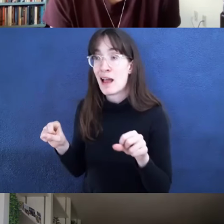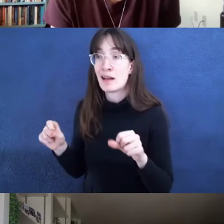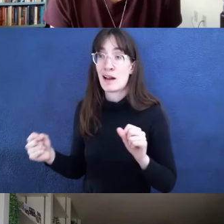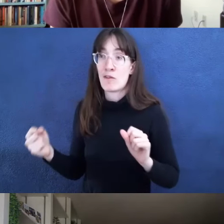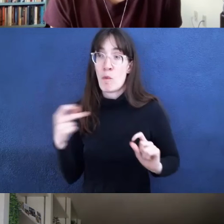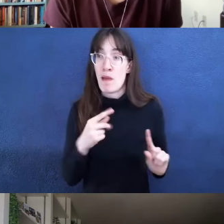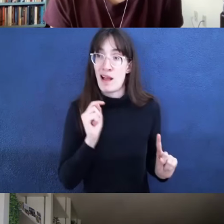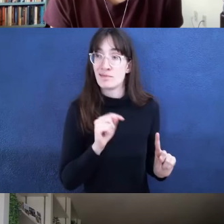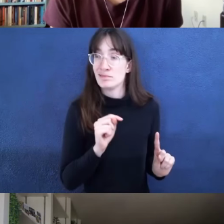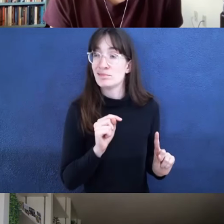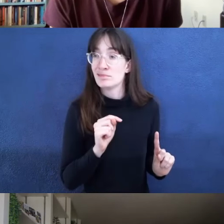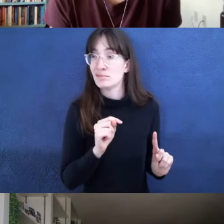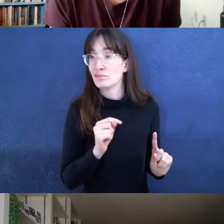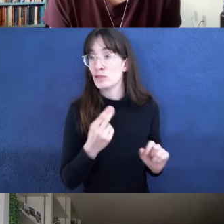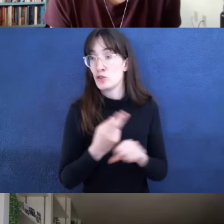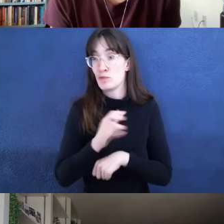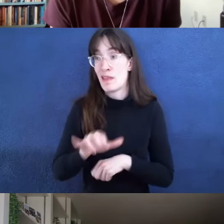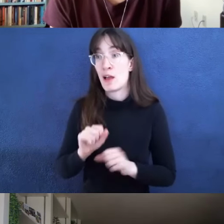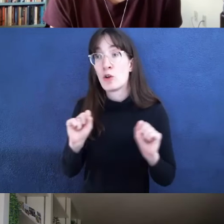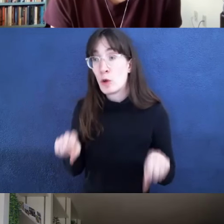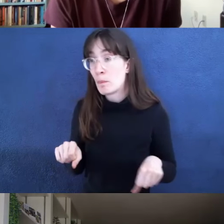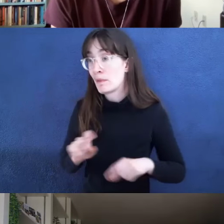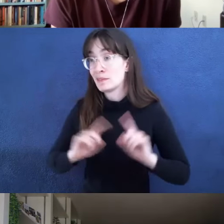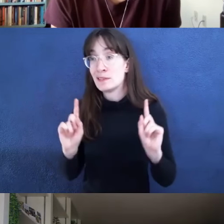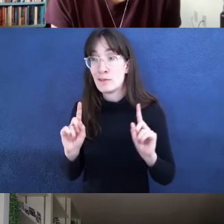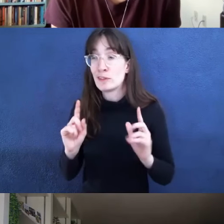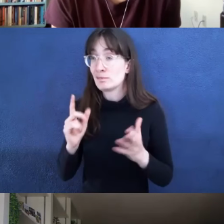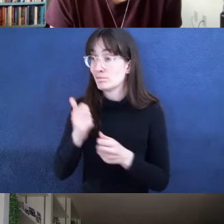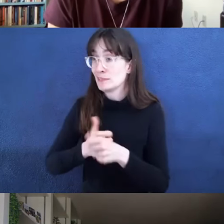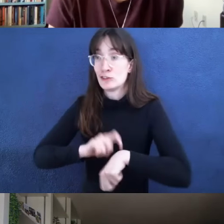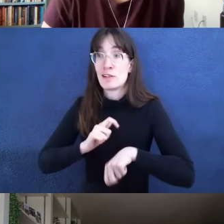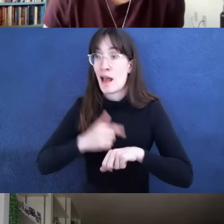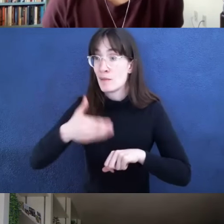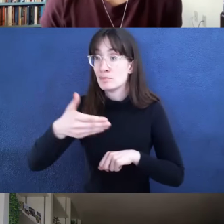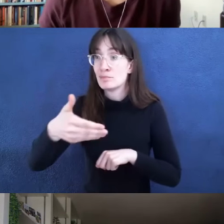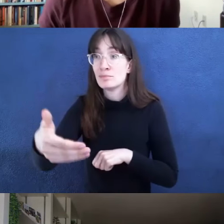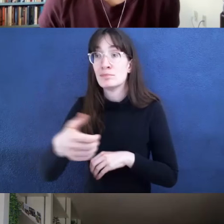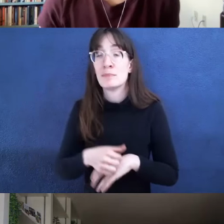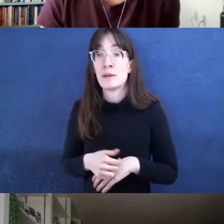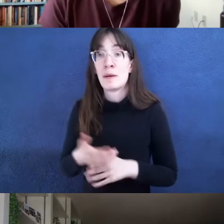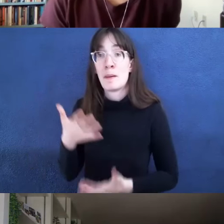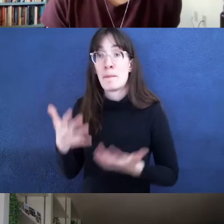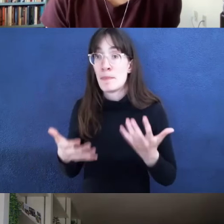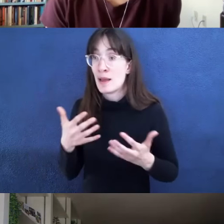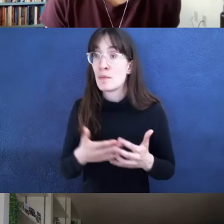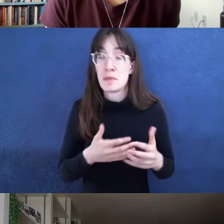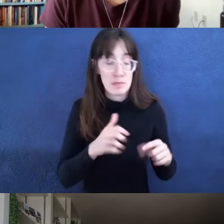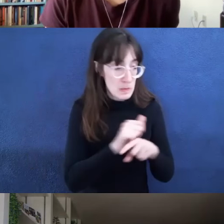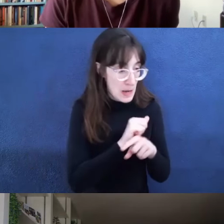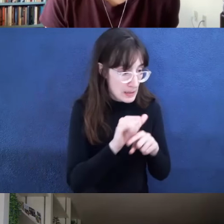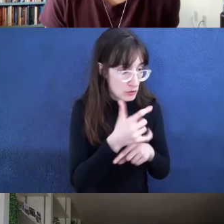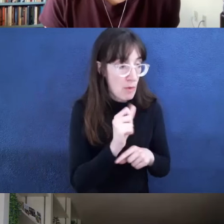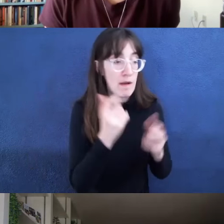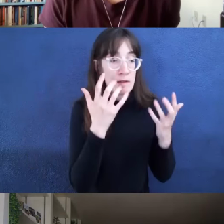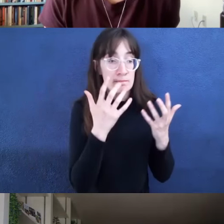time too. Maybe one trigger in a previous practice might come up later in a future practice, and it can